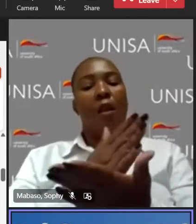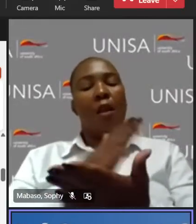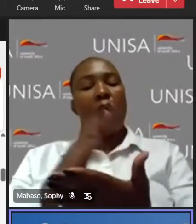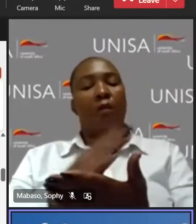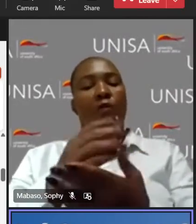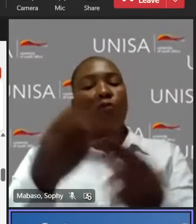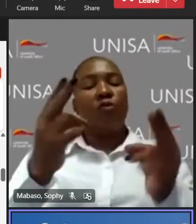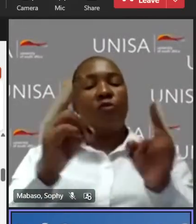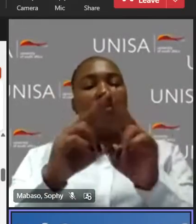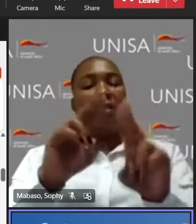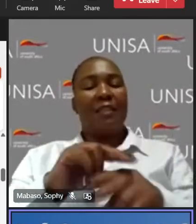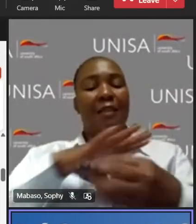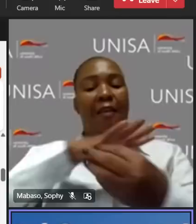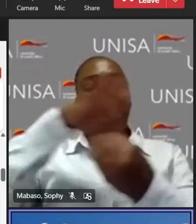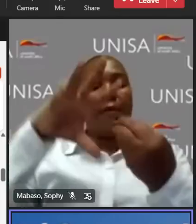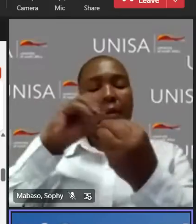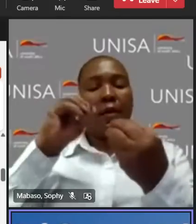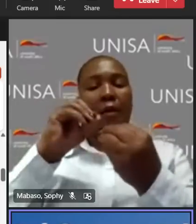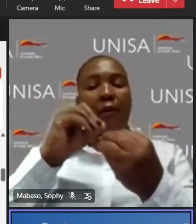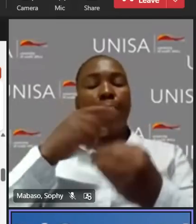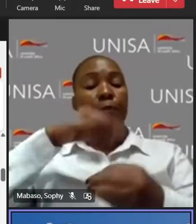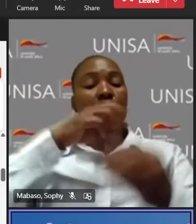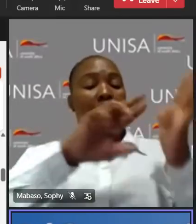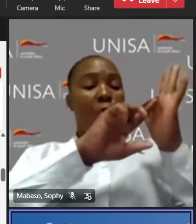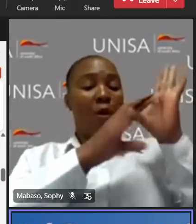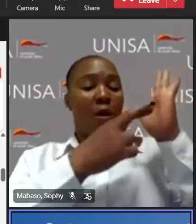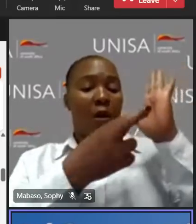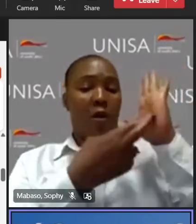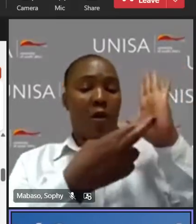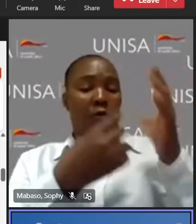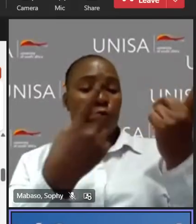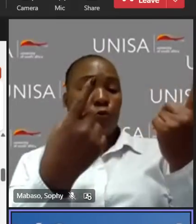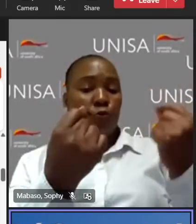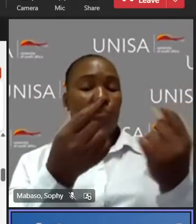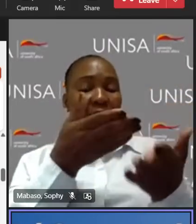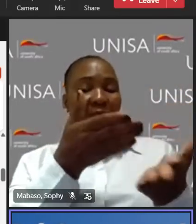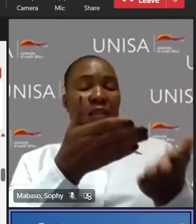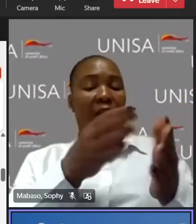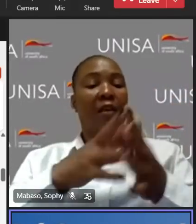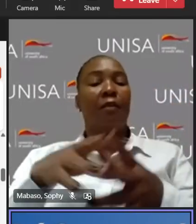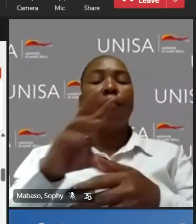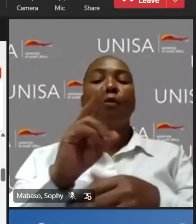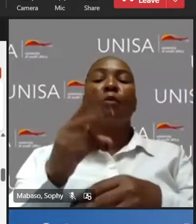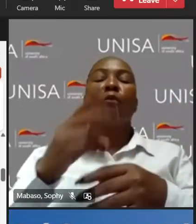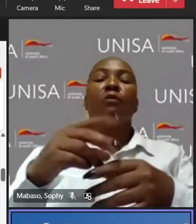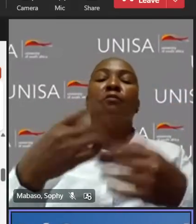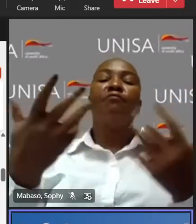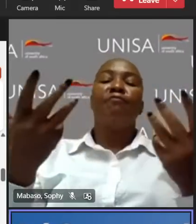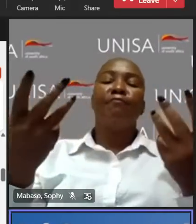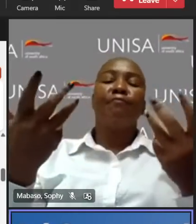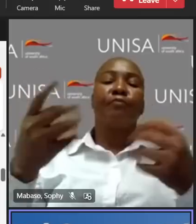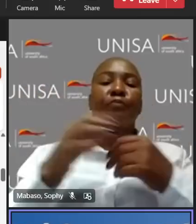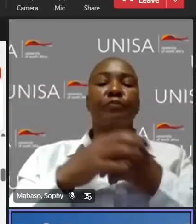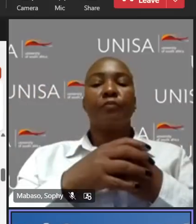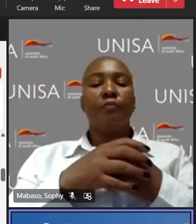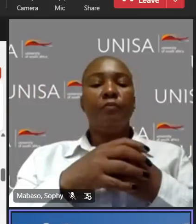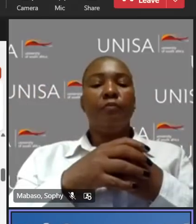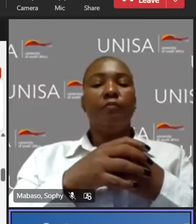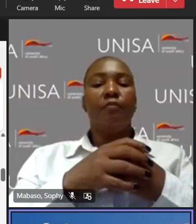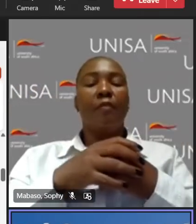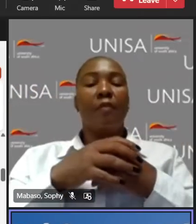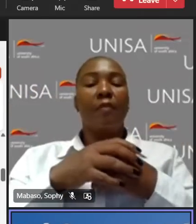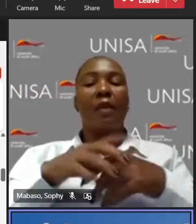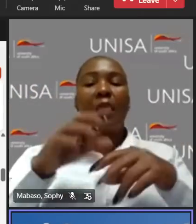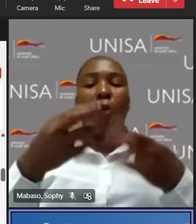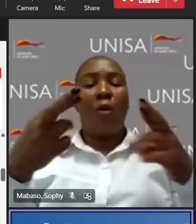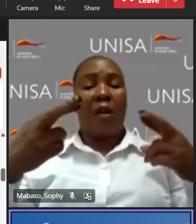Unisa family. And our role is to do that. We also are instrumental